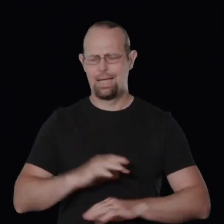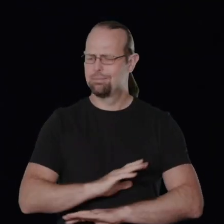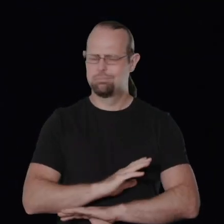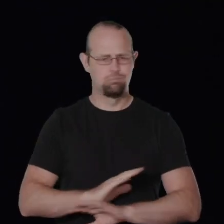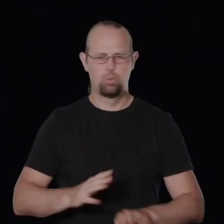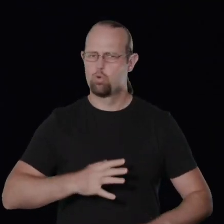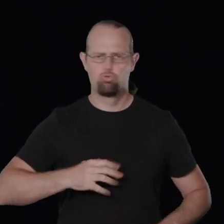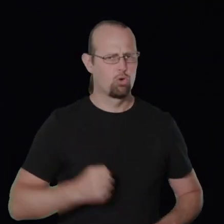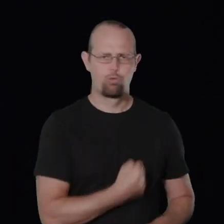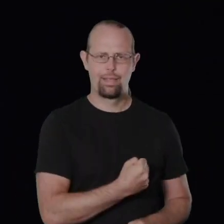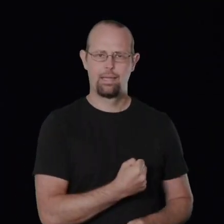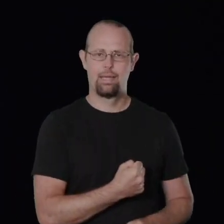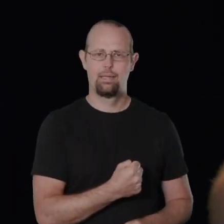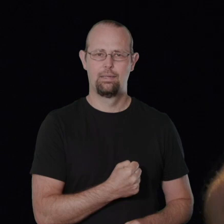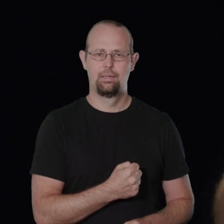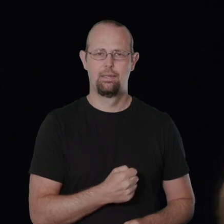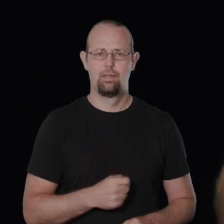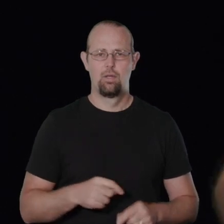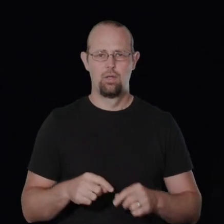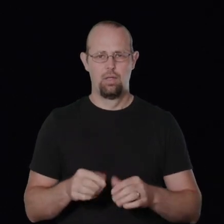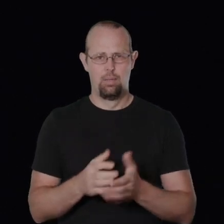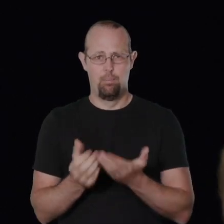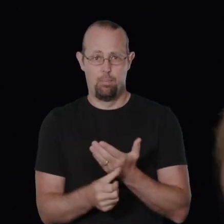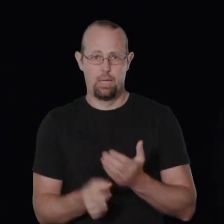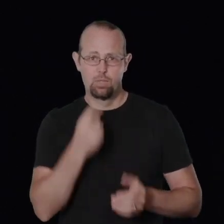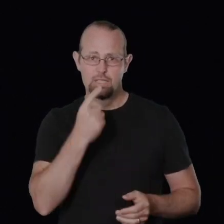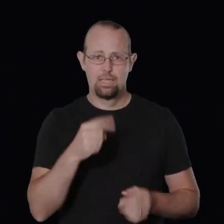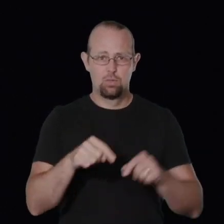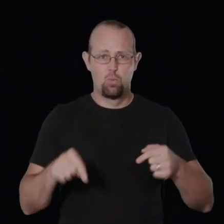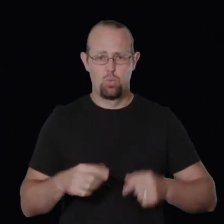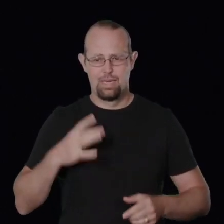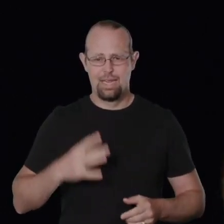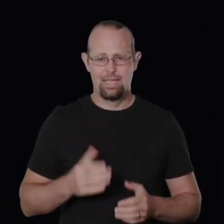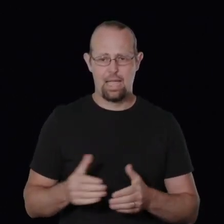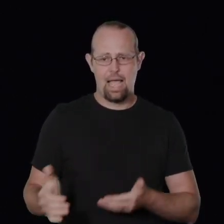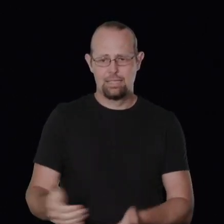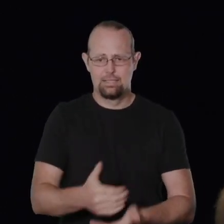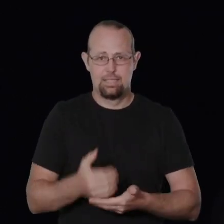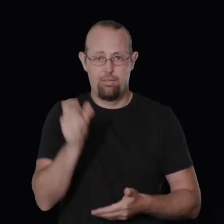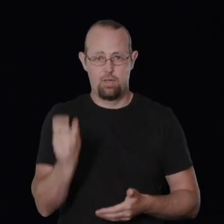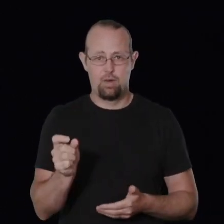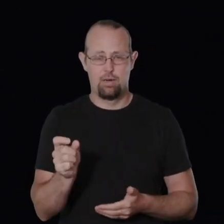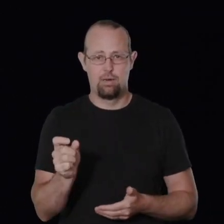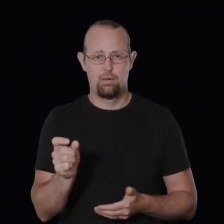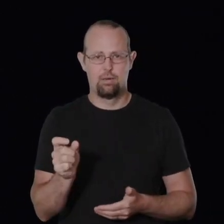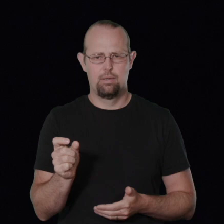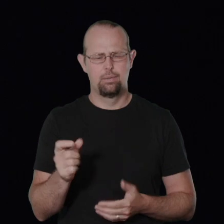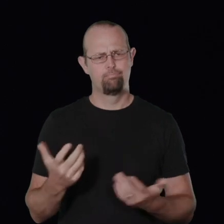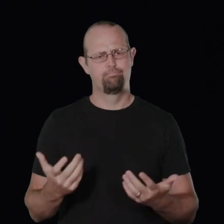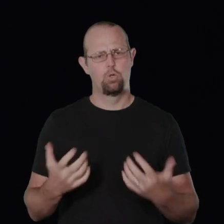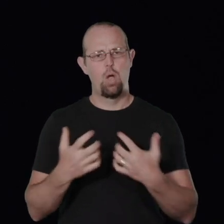say that we've regretted it. God's word shows us we need a Savior, and God has given us a